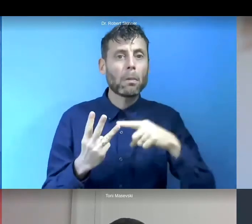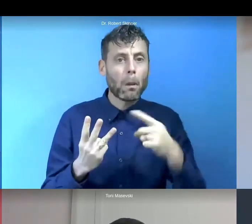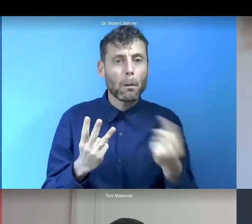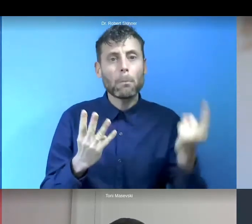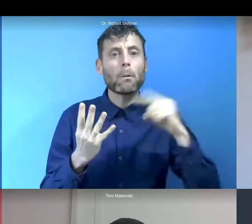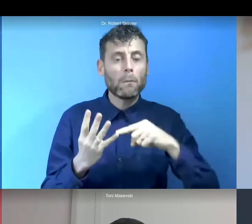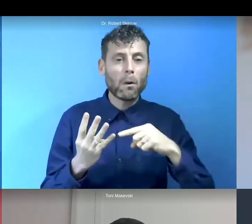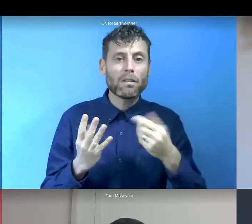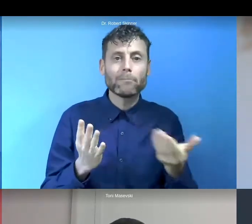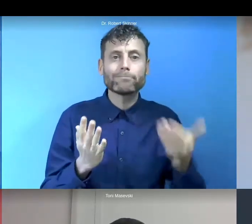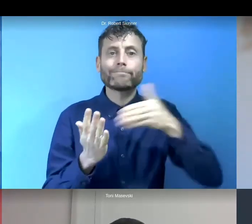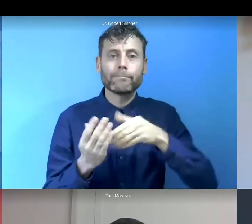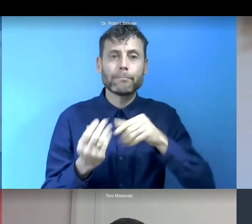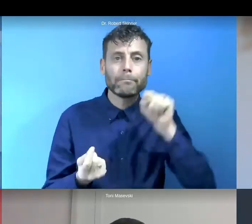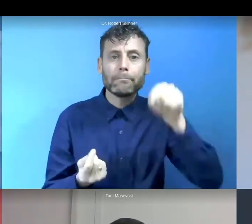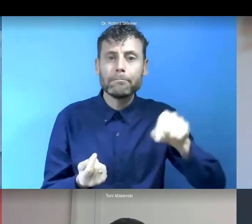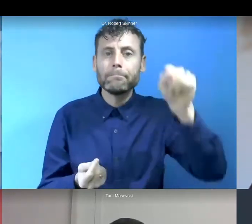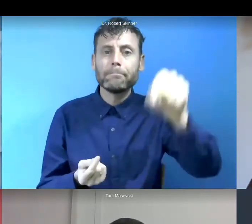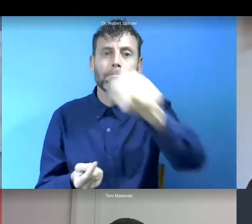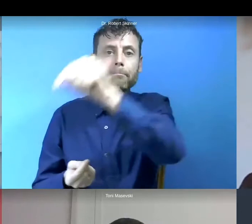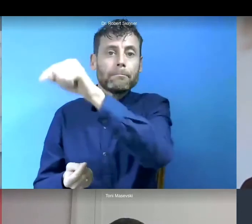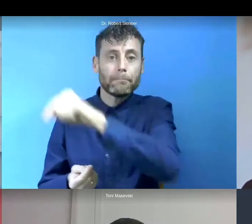of actions?